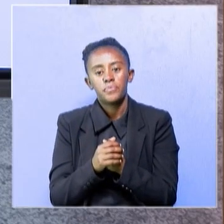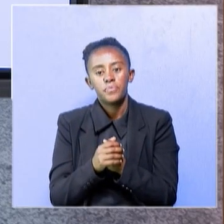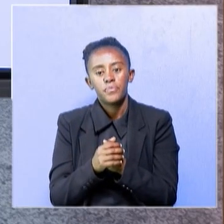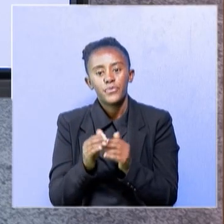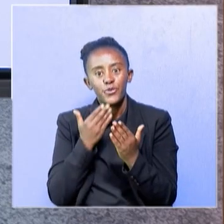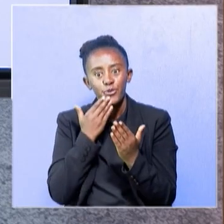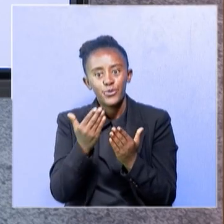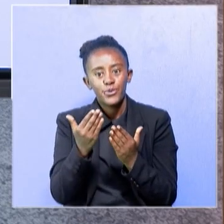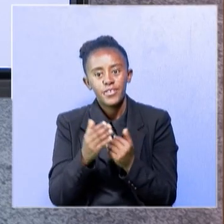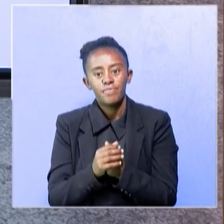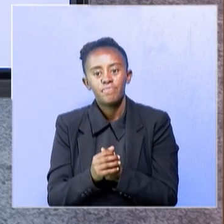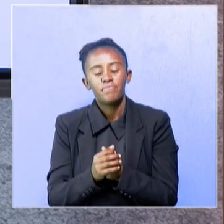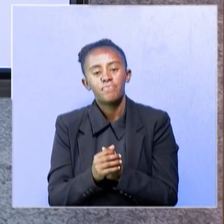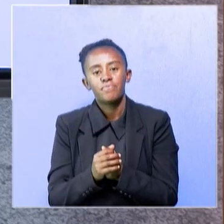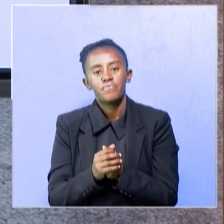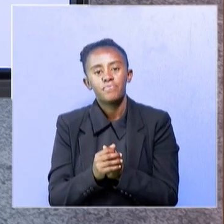good.